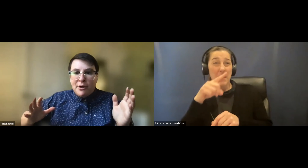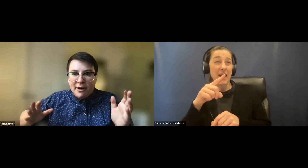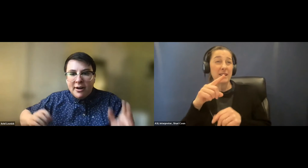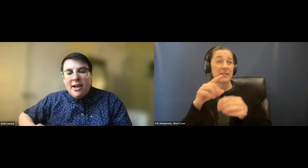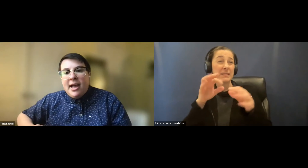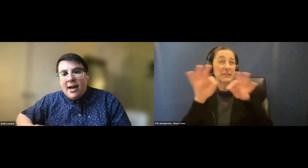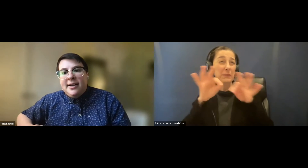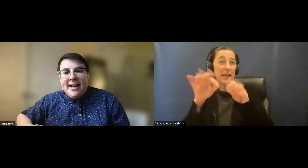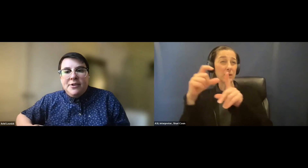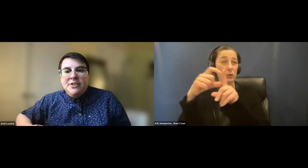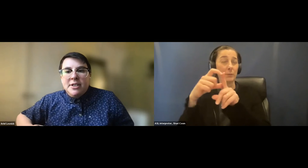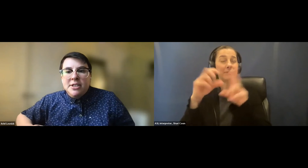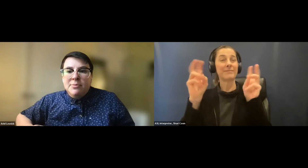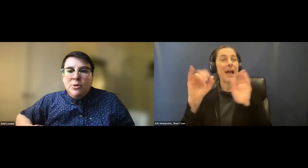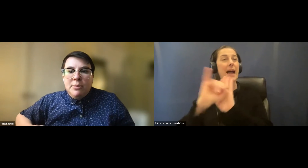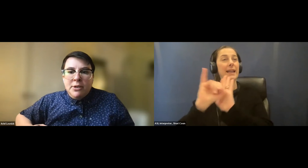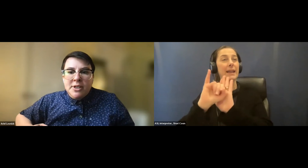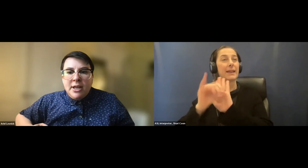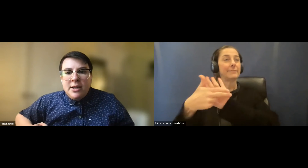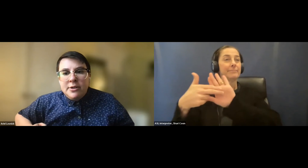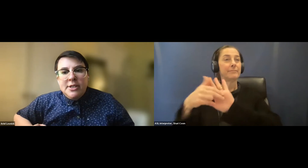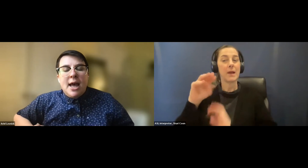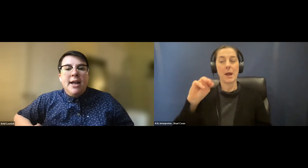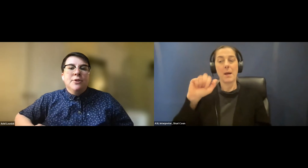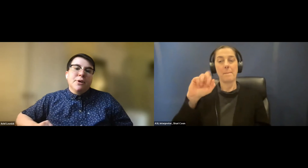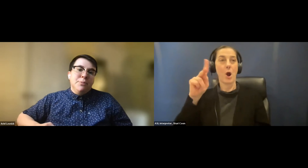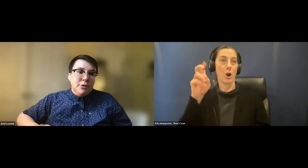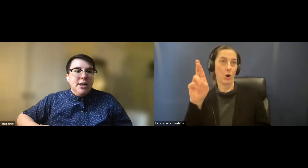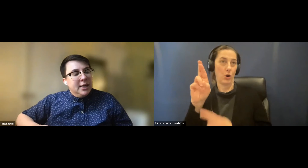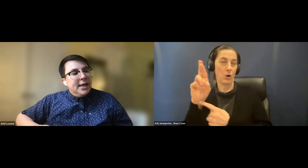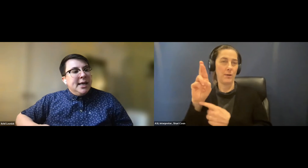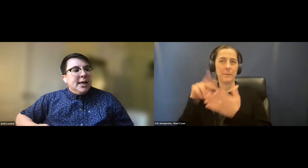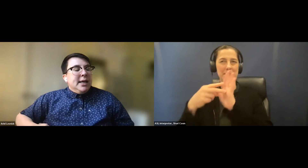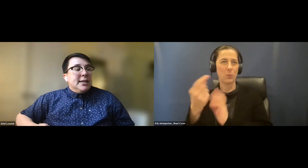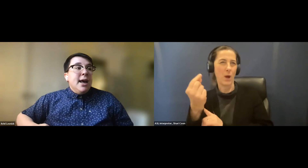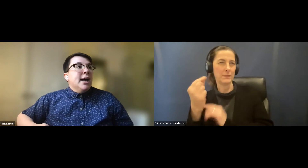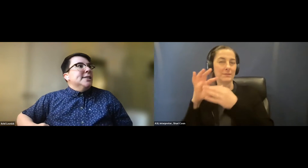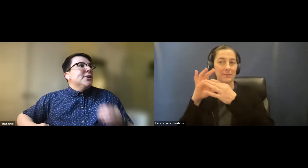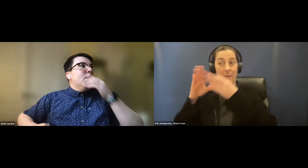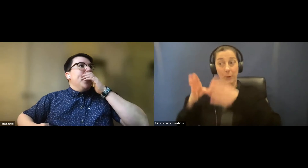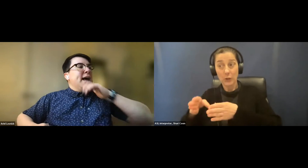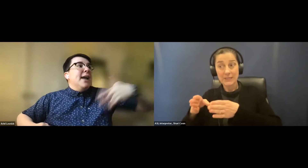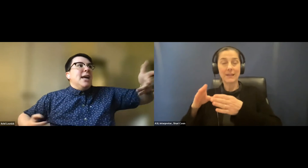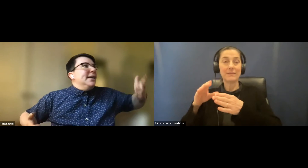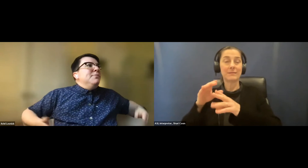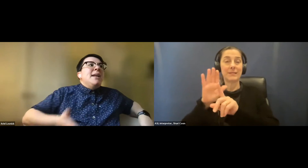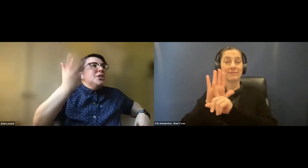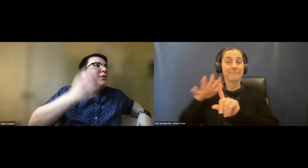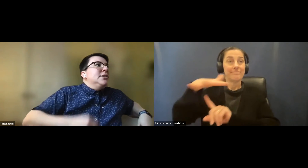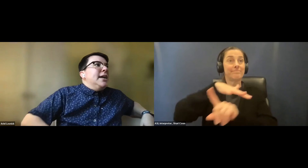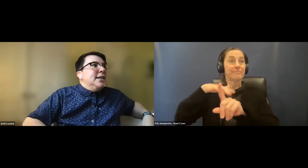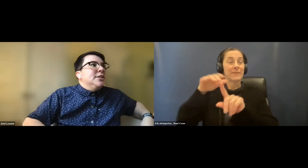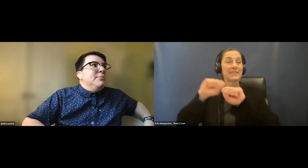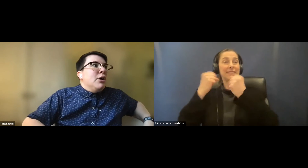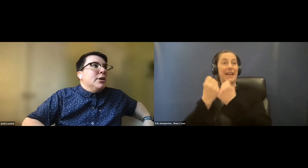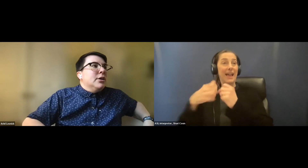identity marker and how this functions in between a person and their society or community? Yeah, so I